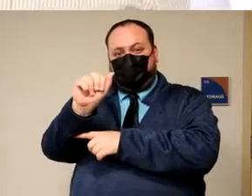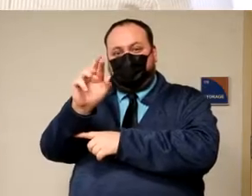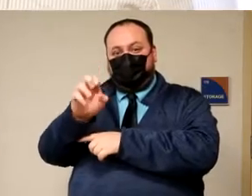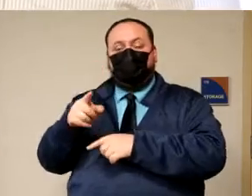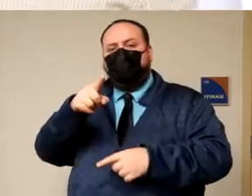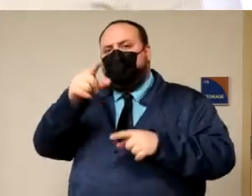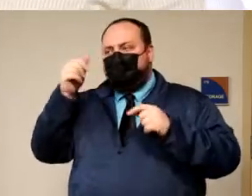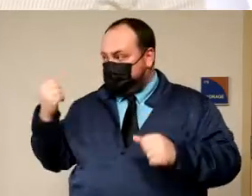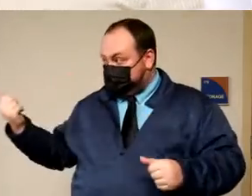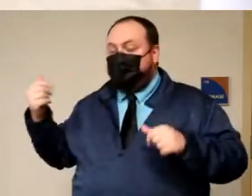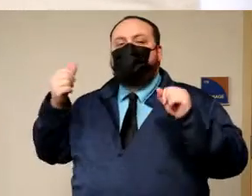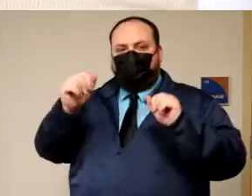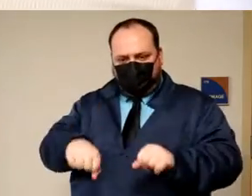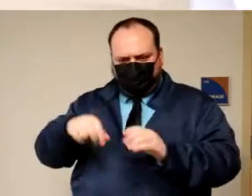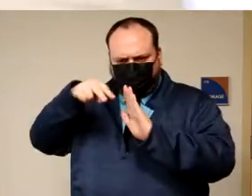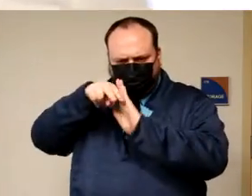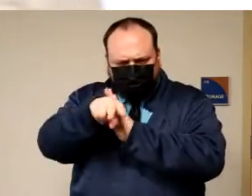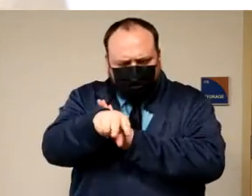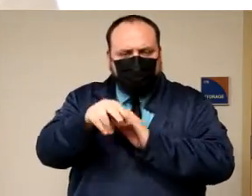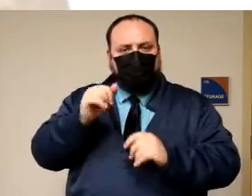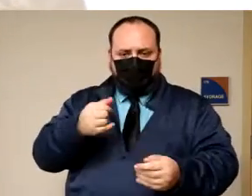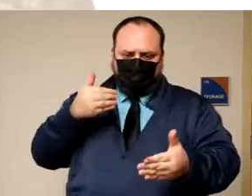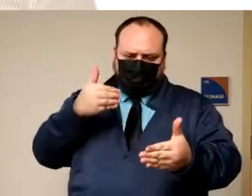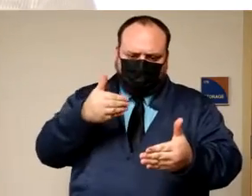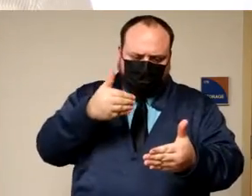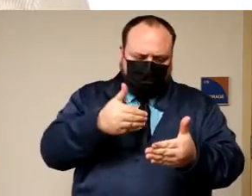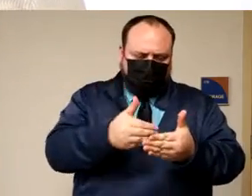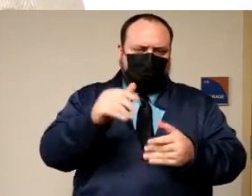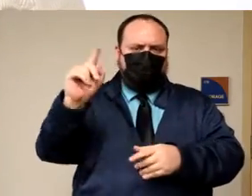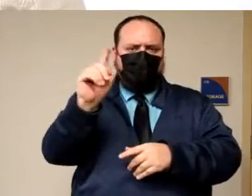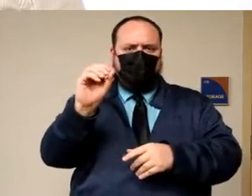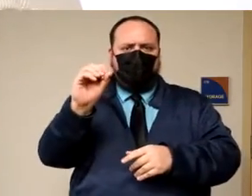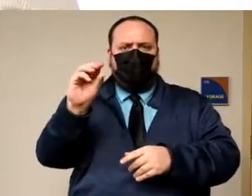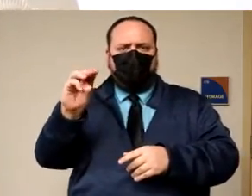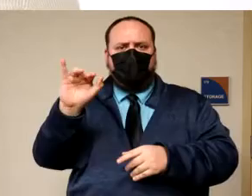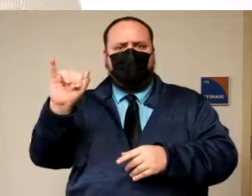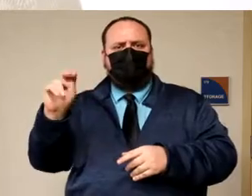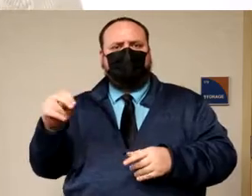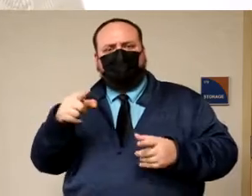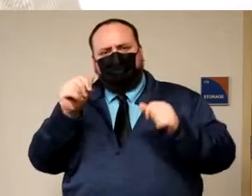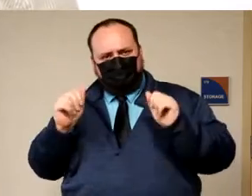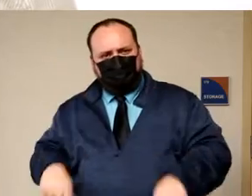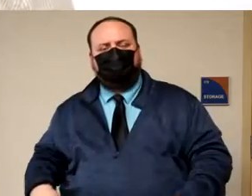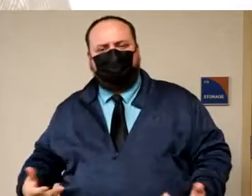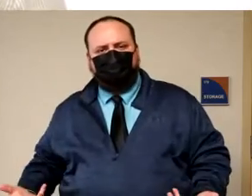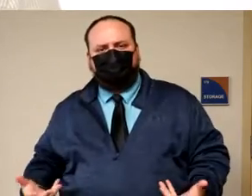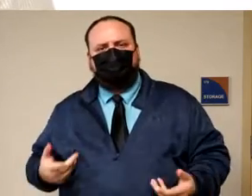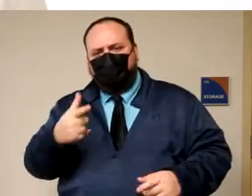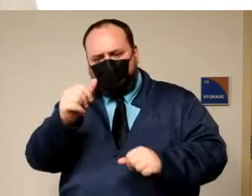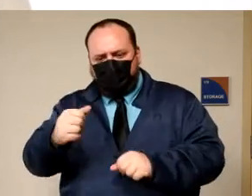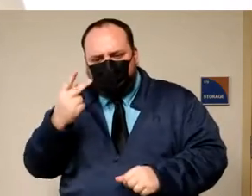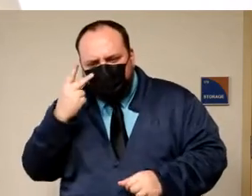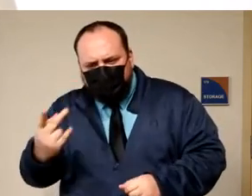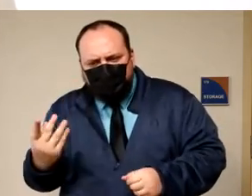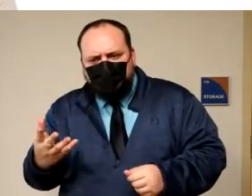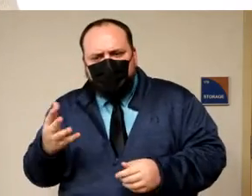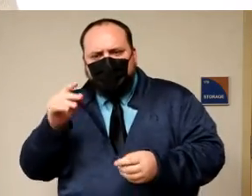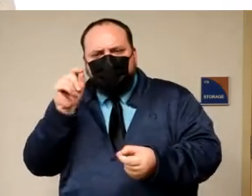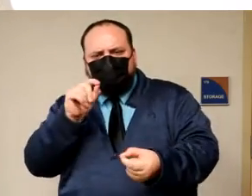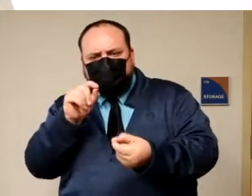and on days redistricting, I think might be an option as well. The census block is the option on